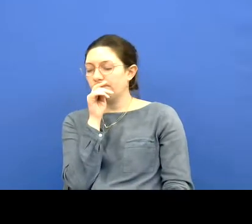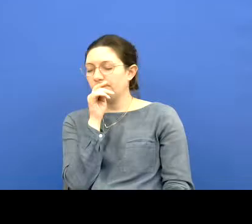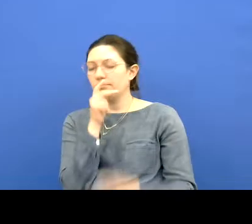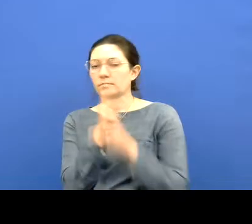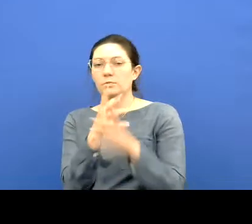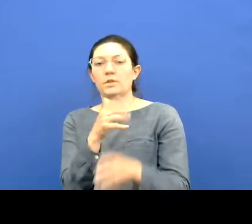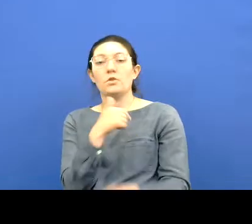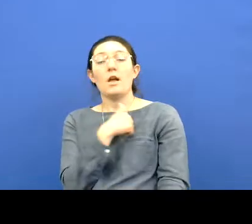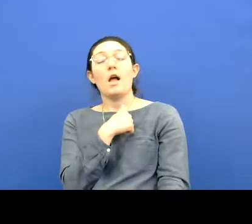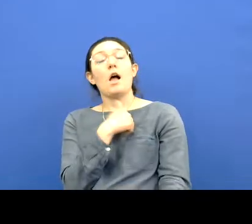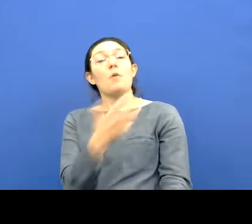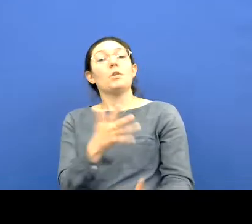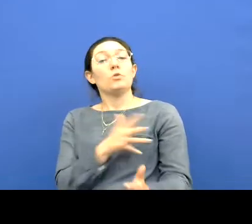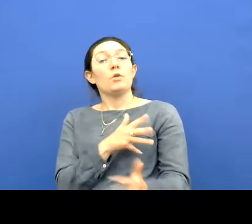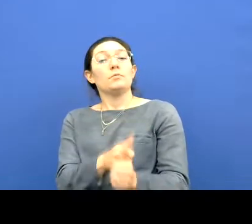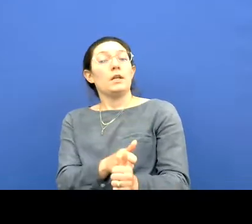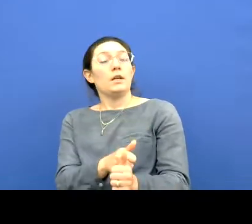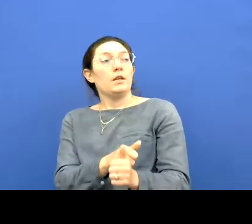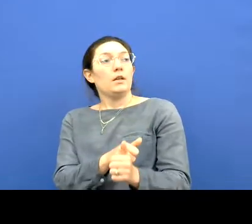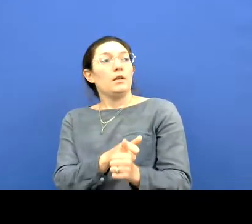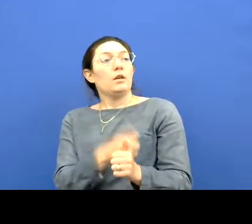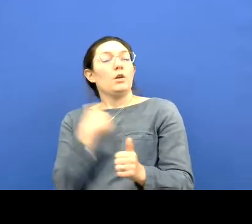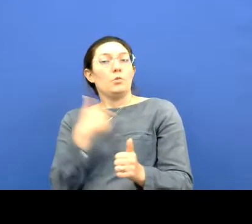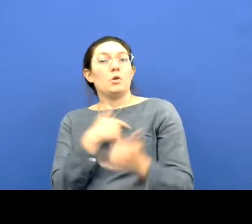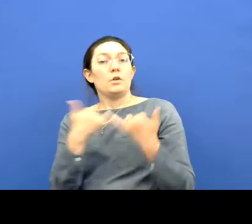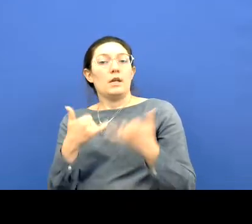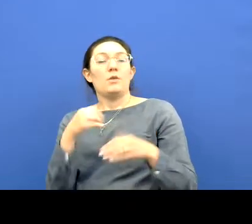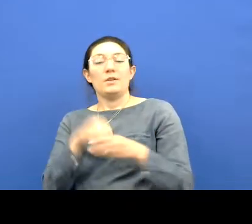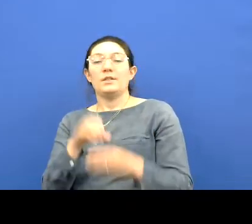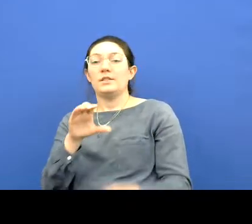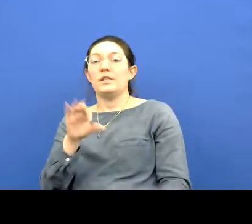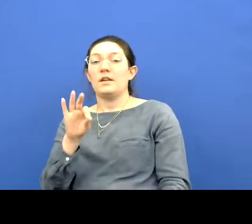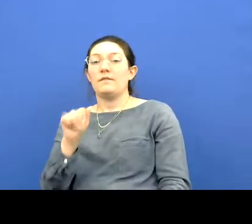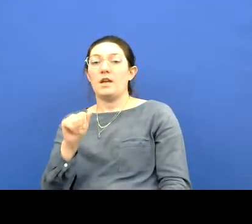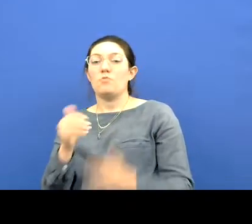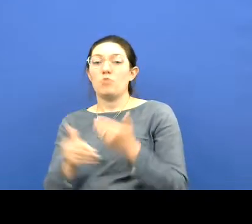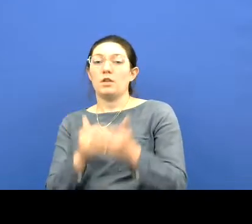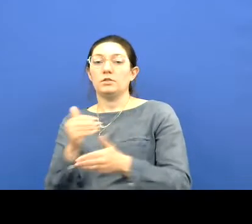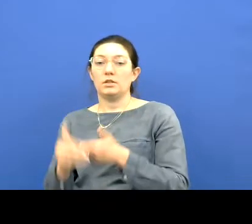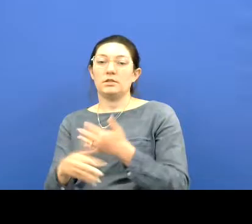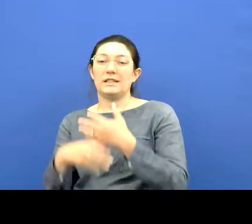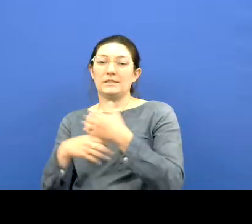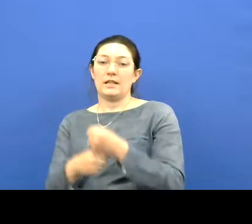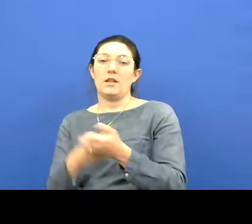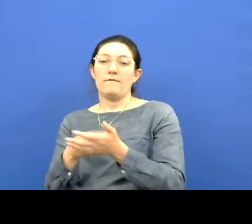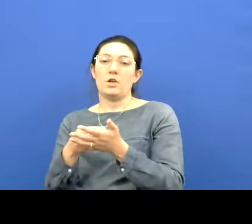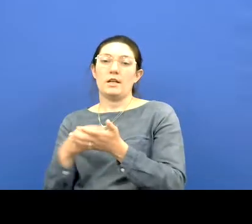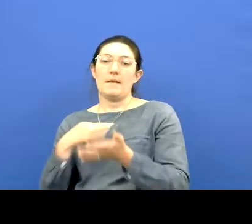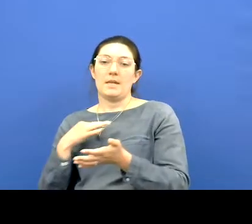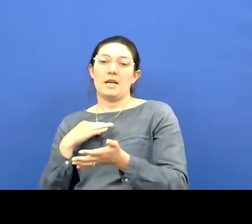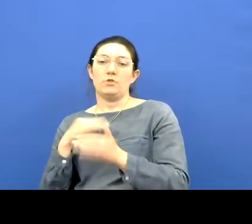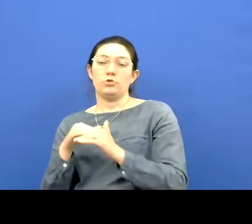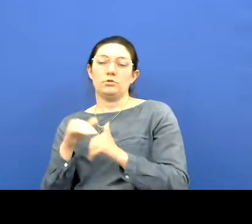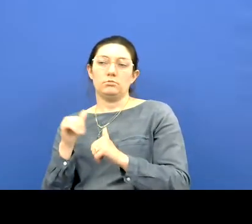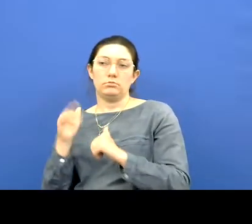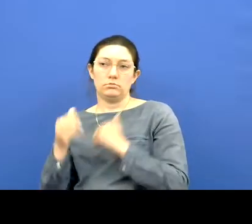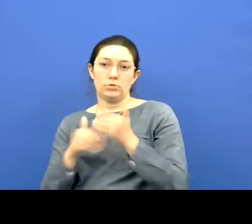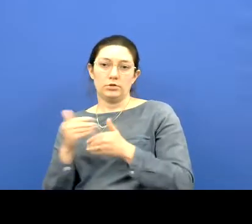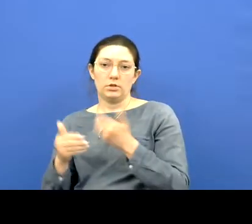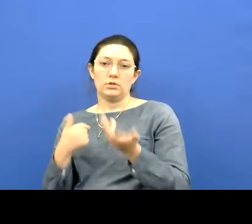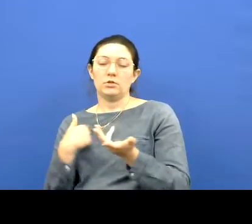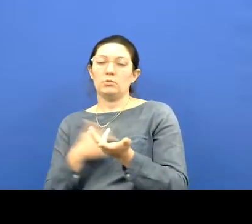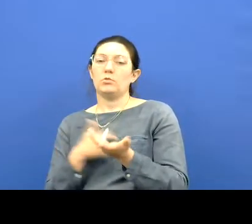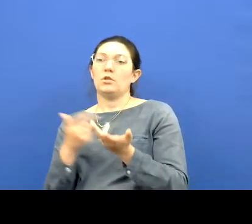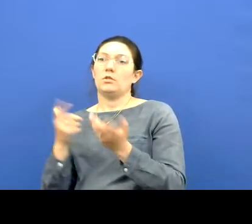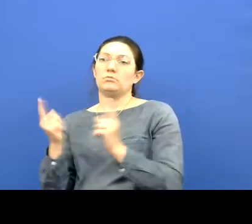I just wanted to give an update. We're in the CFA process, which is Consolidated Funding Application. We're pursuing 5